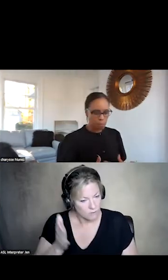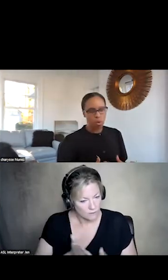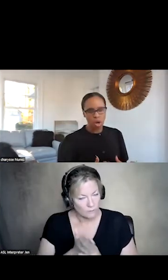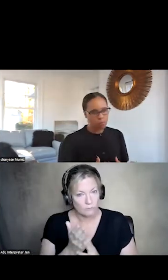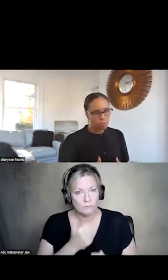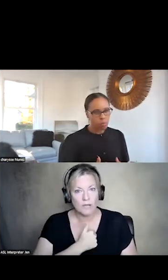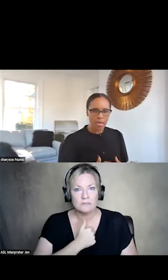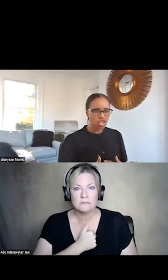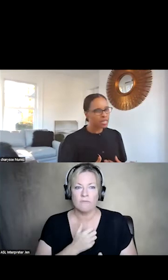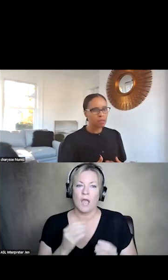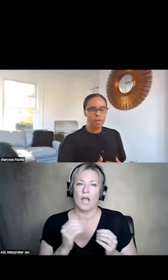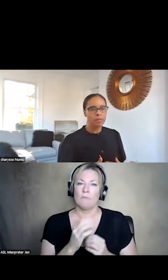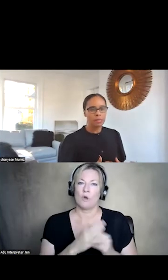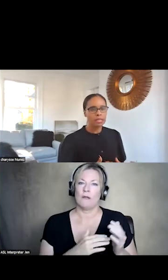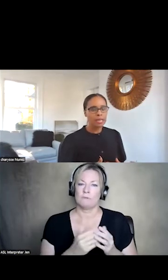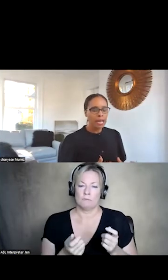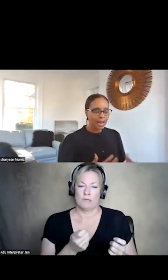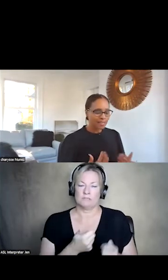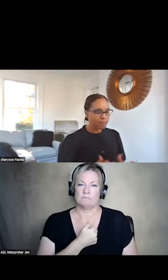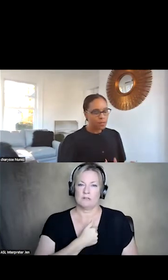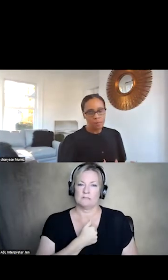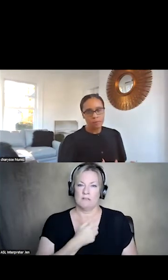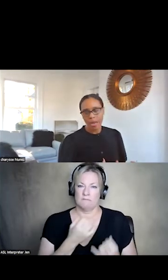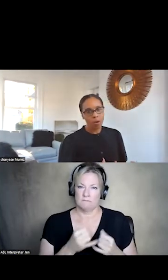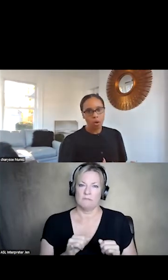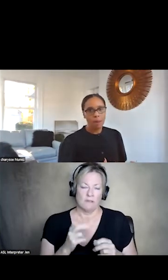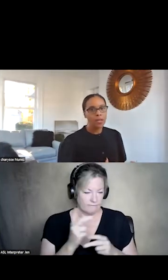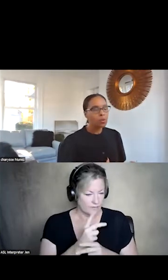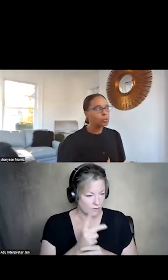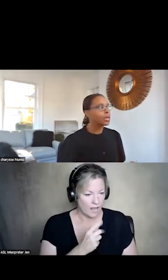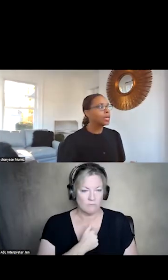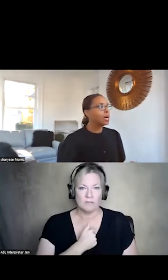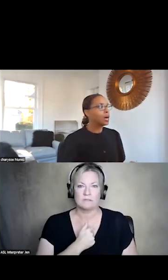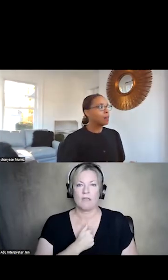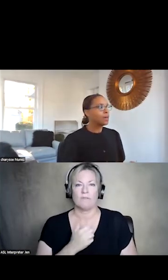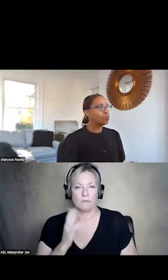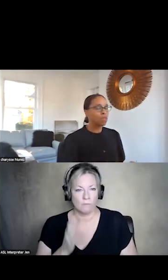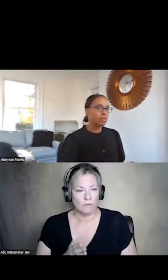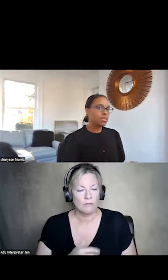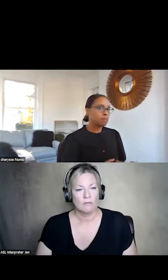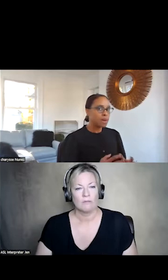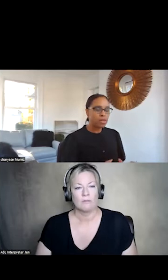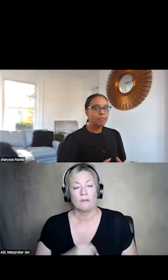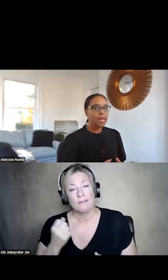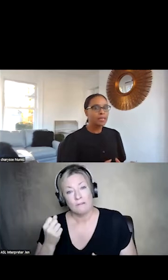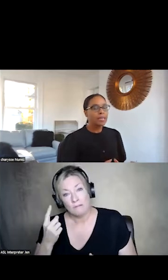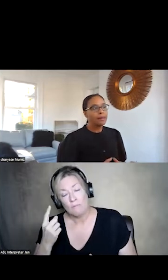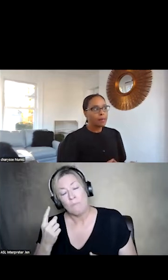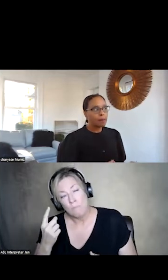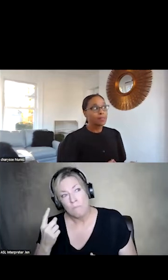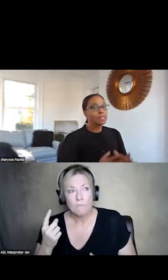I'm more comfortable managing it independently. I can figure this out on my own. And while there is merit in